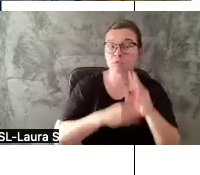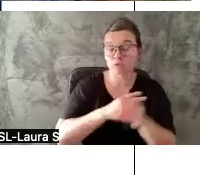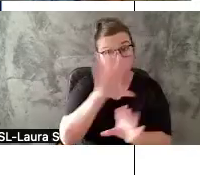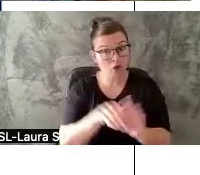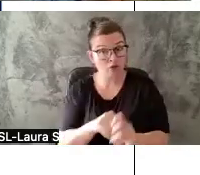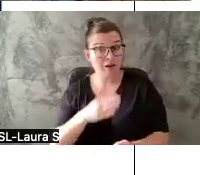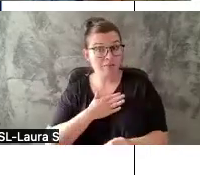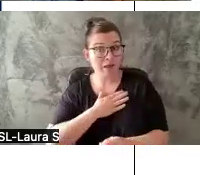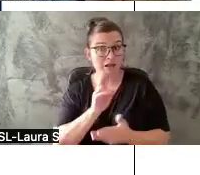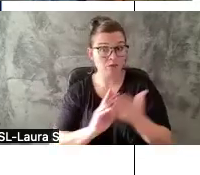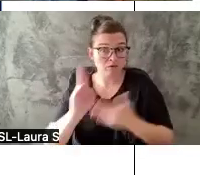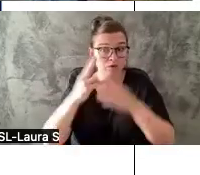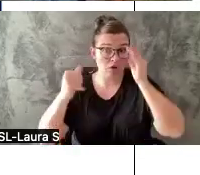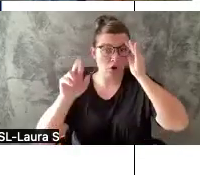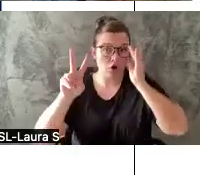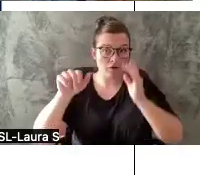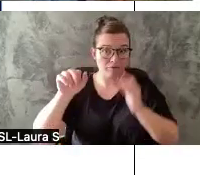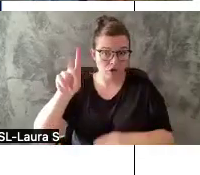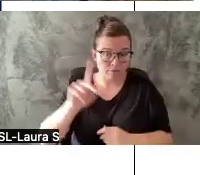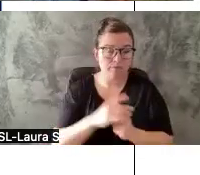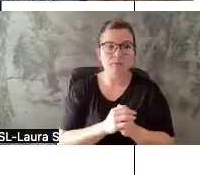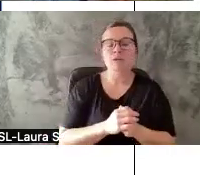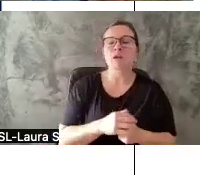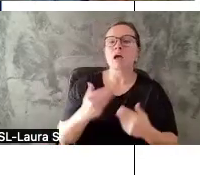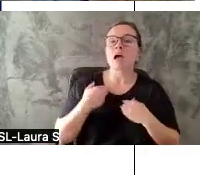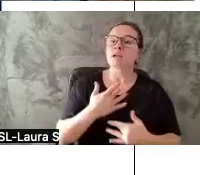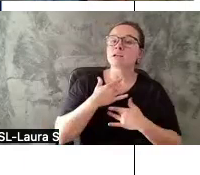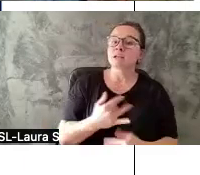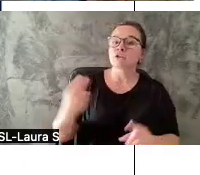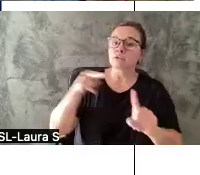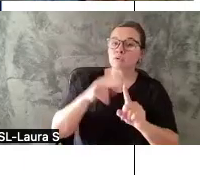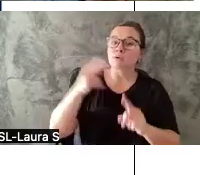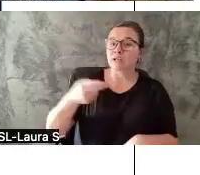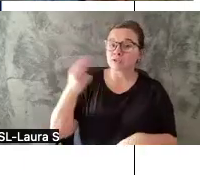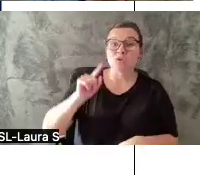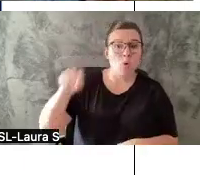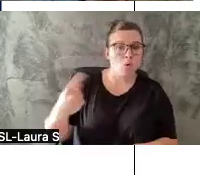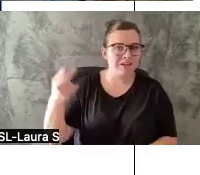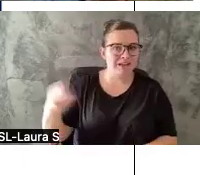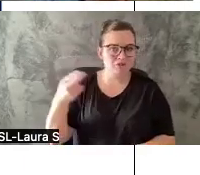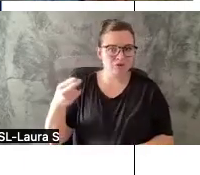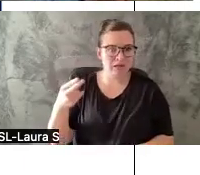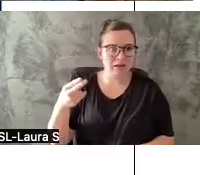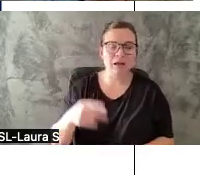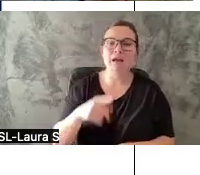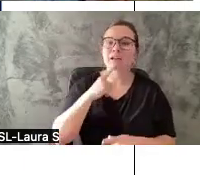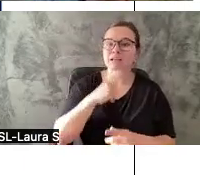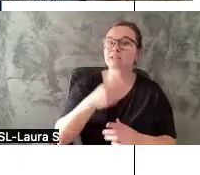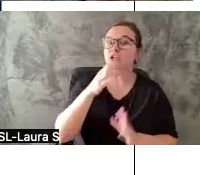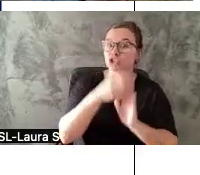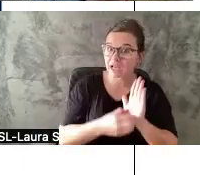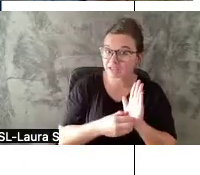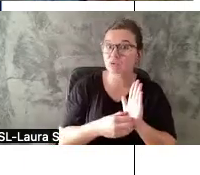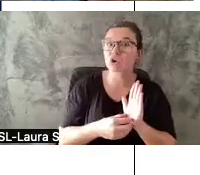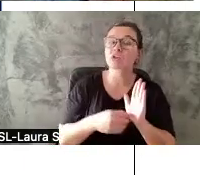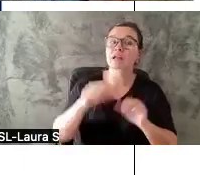own university, Harvard. And there's a tendency to view this history as only history, to treat it as a regrettable chapter that science has